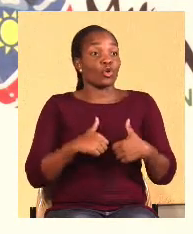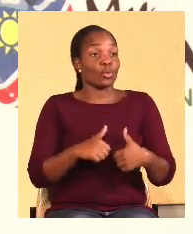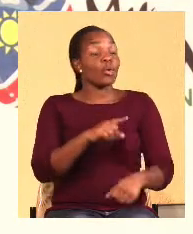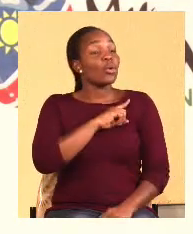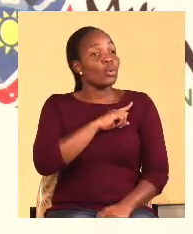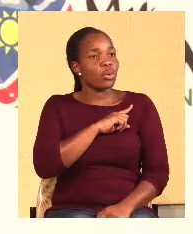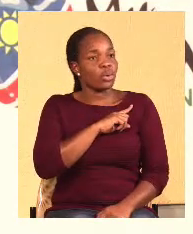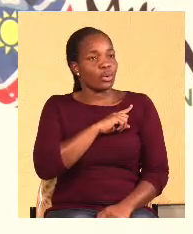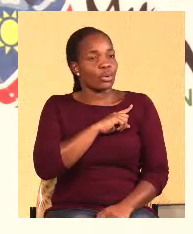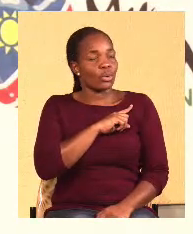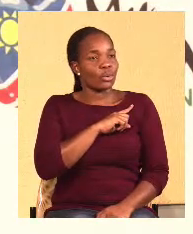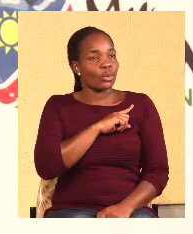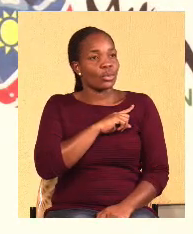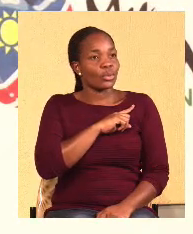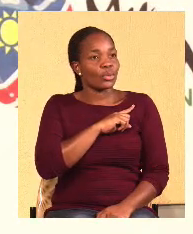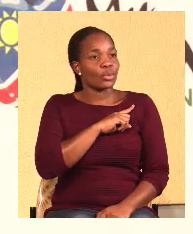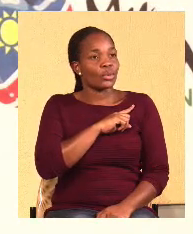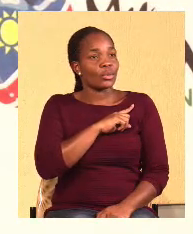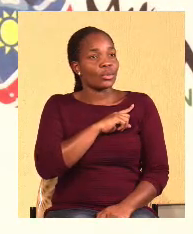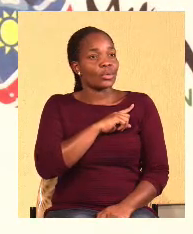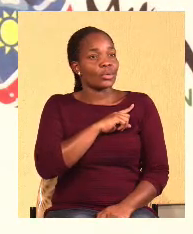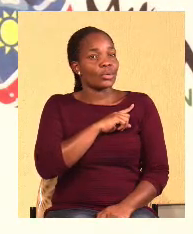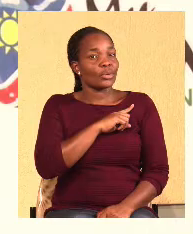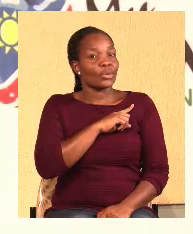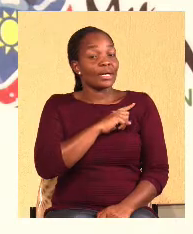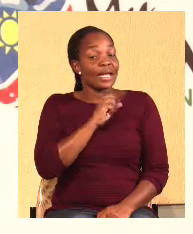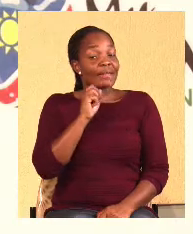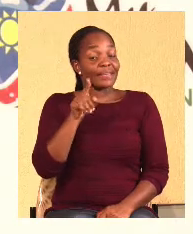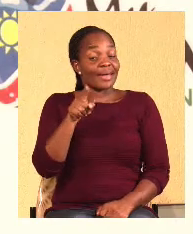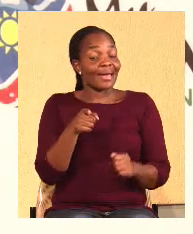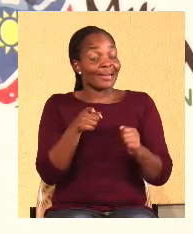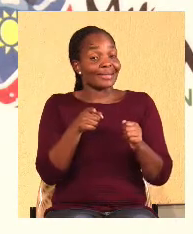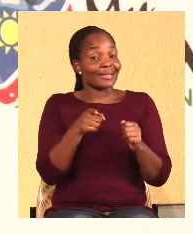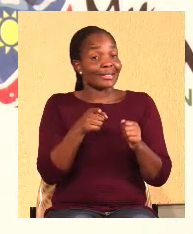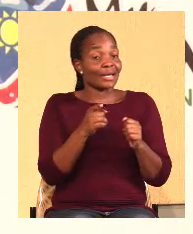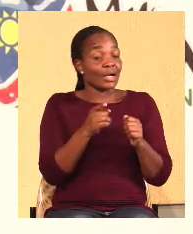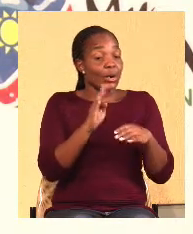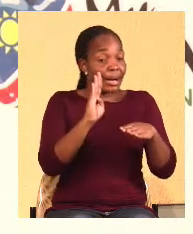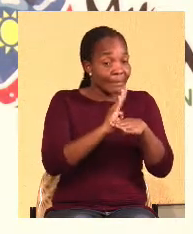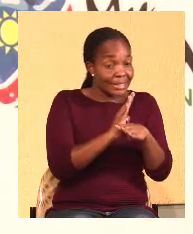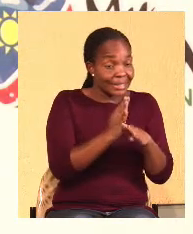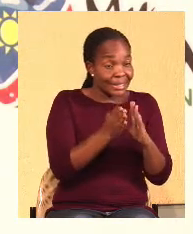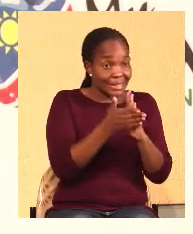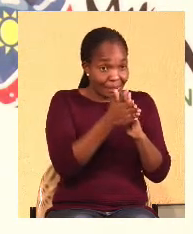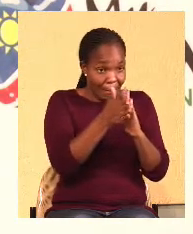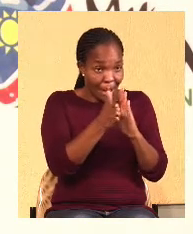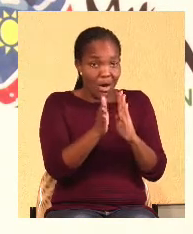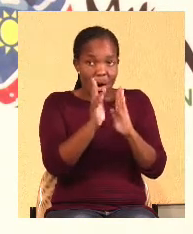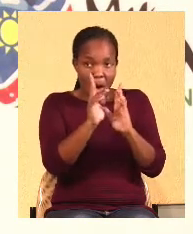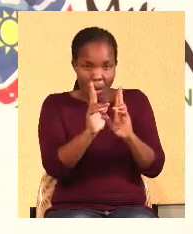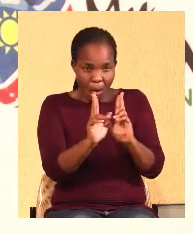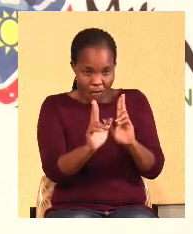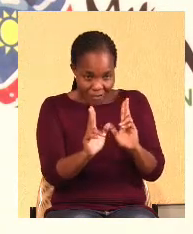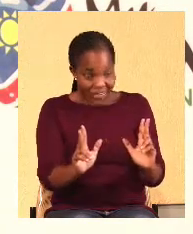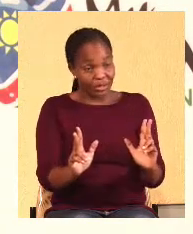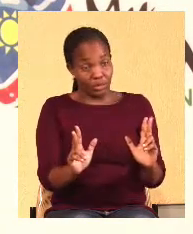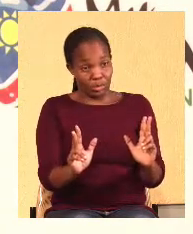that when that sector is opened up, people are managed in terms